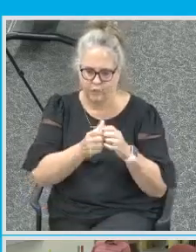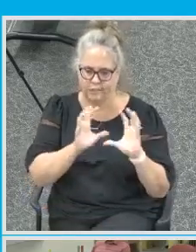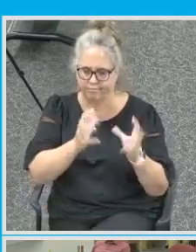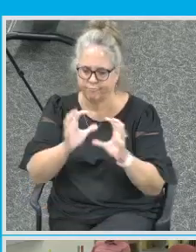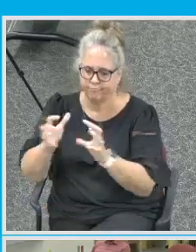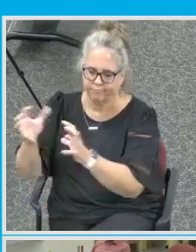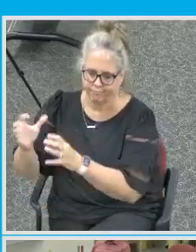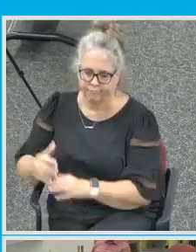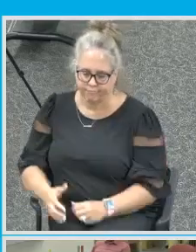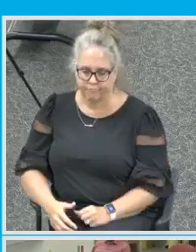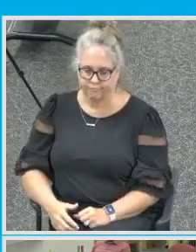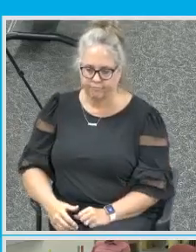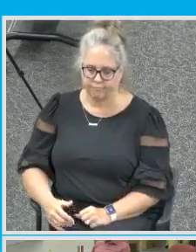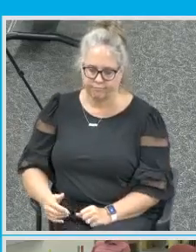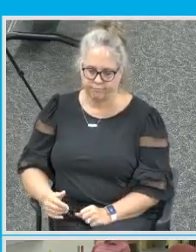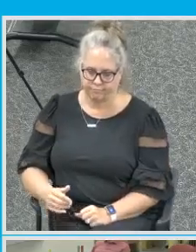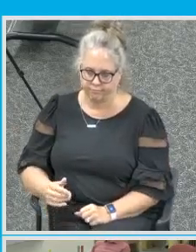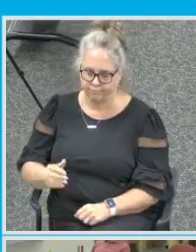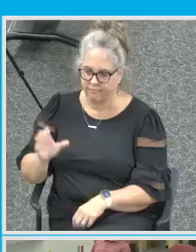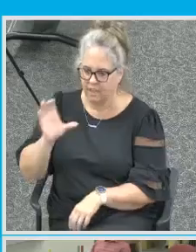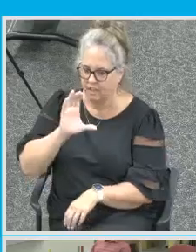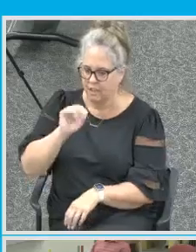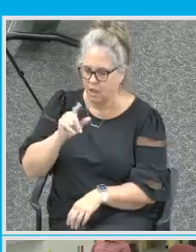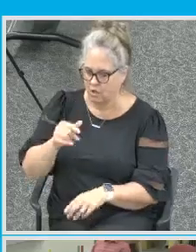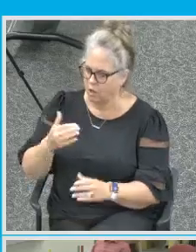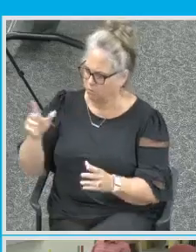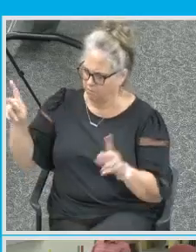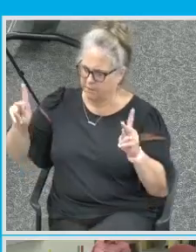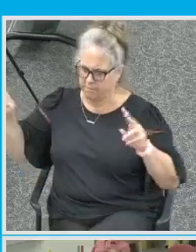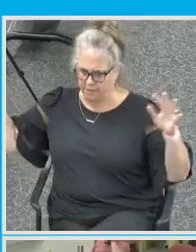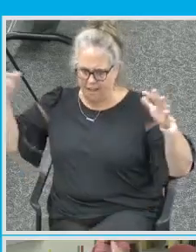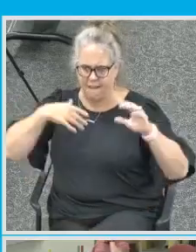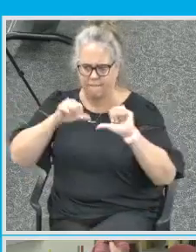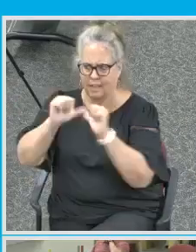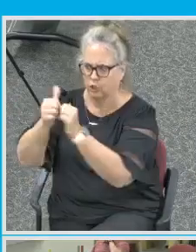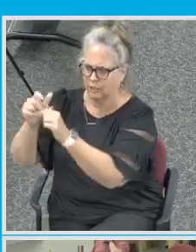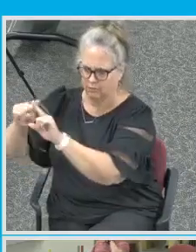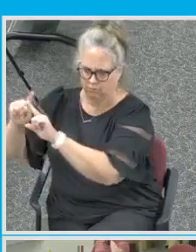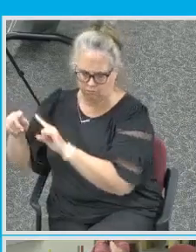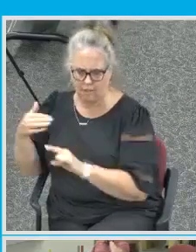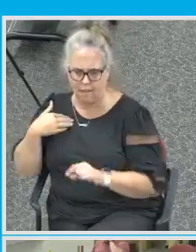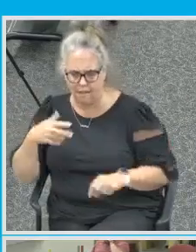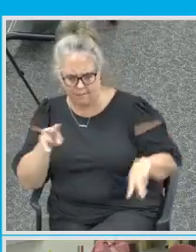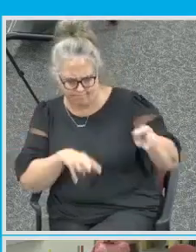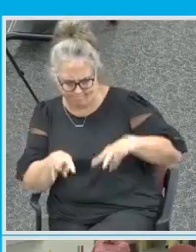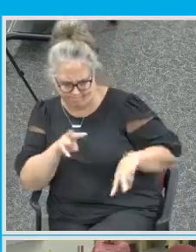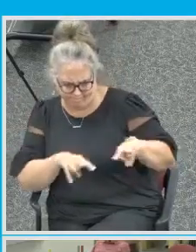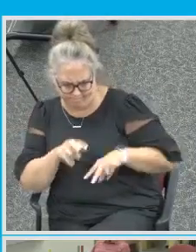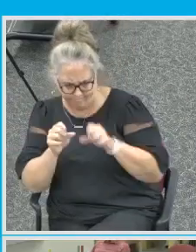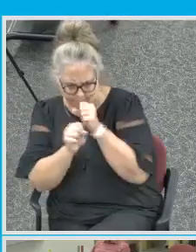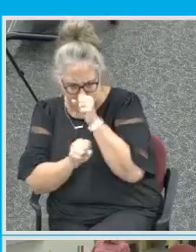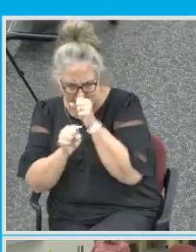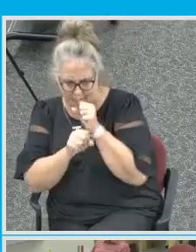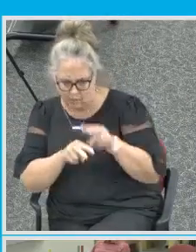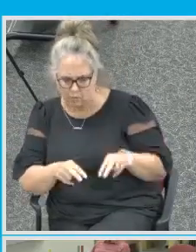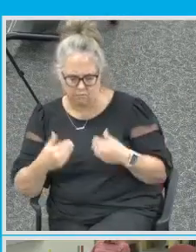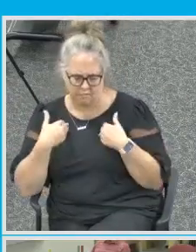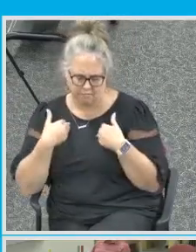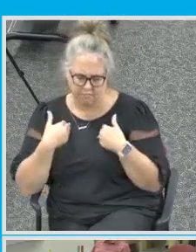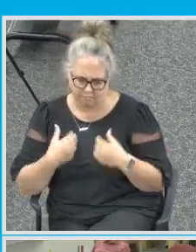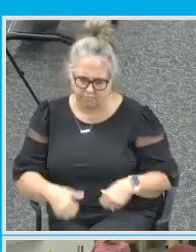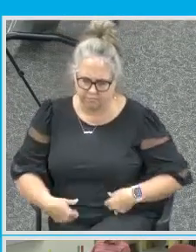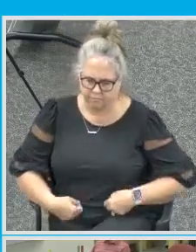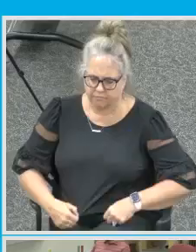matter, that do some sort of monitoring to detect what we have out there in the community. And so